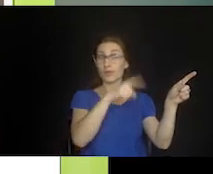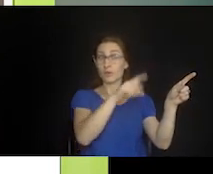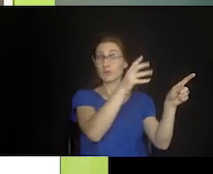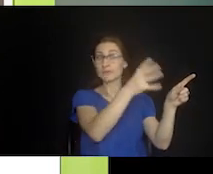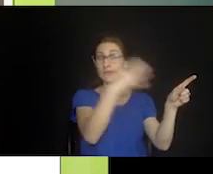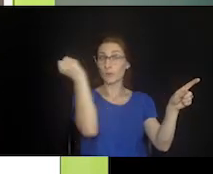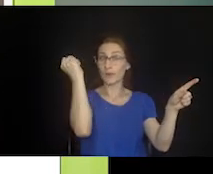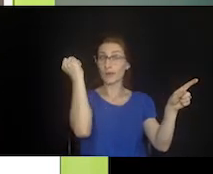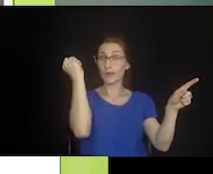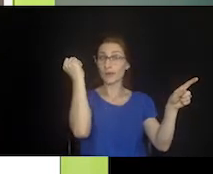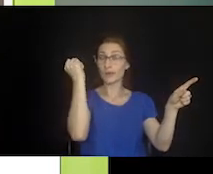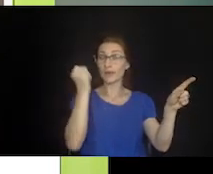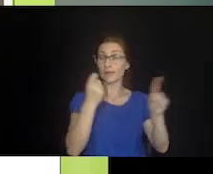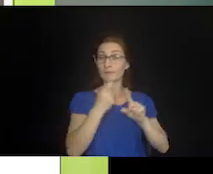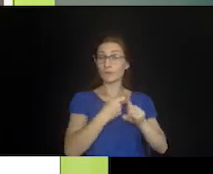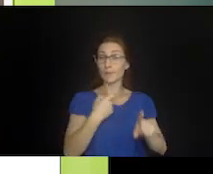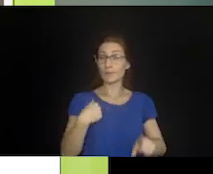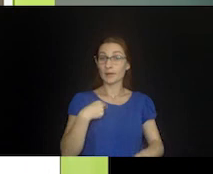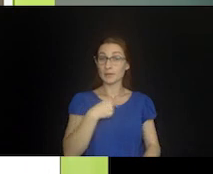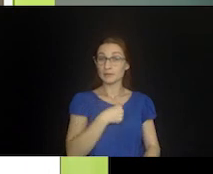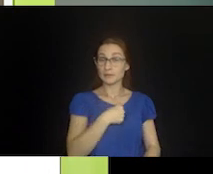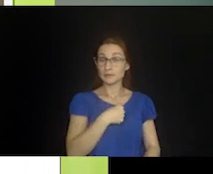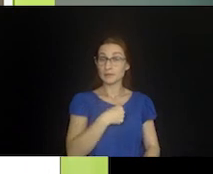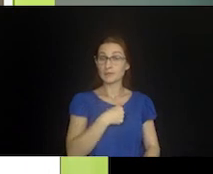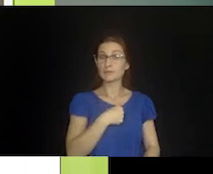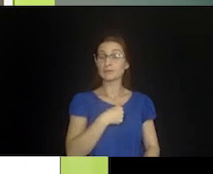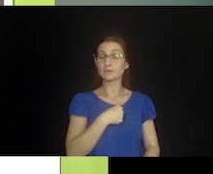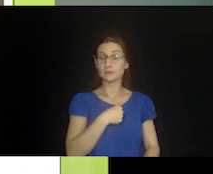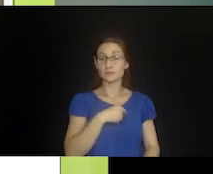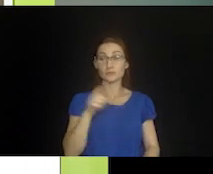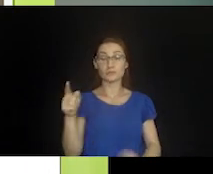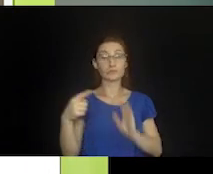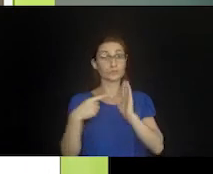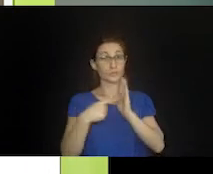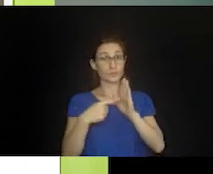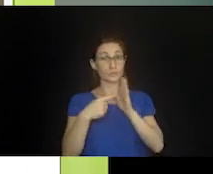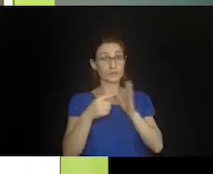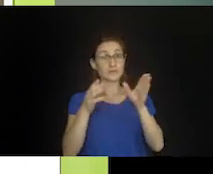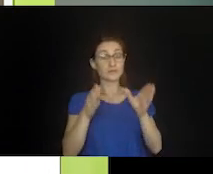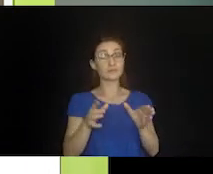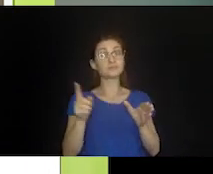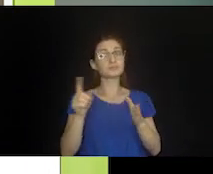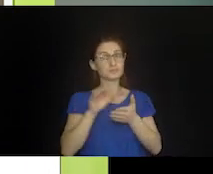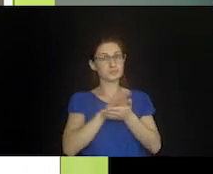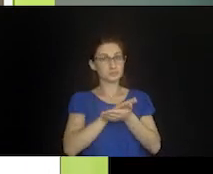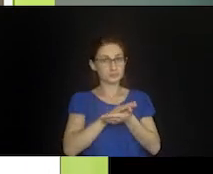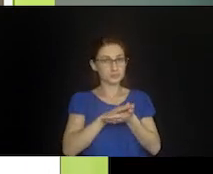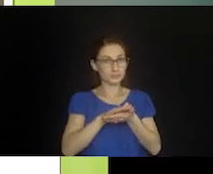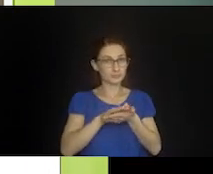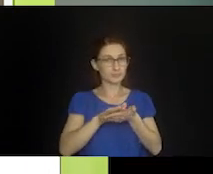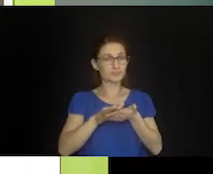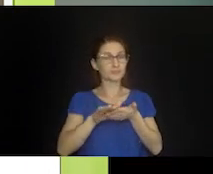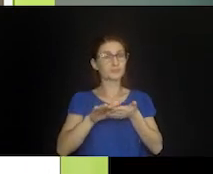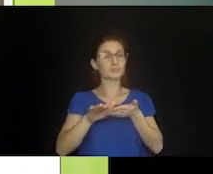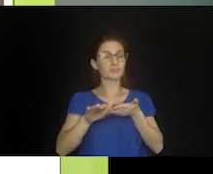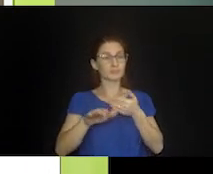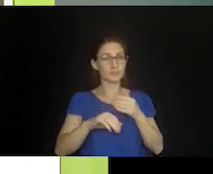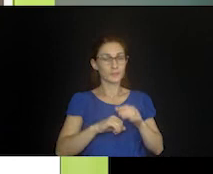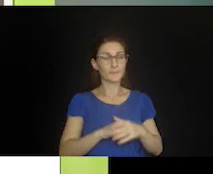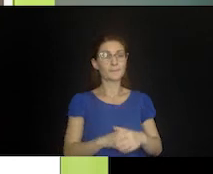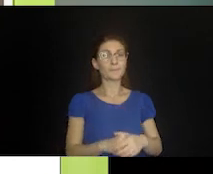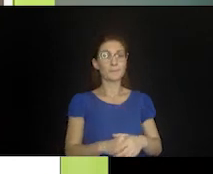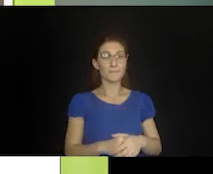there, they were taking it away from us. And so he was really nice,